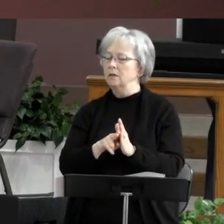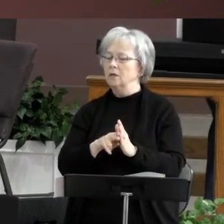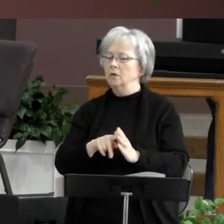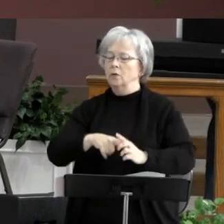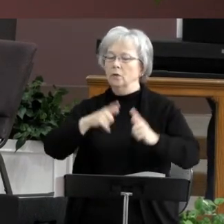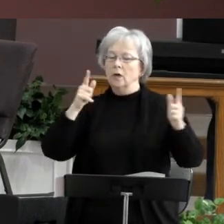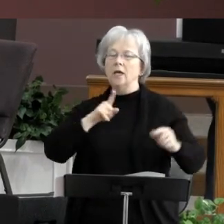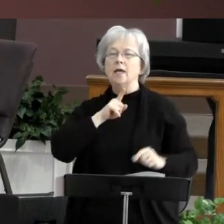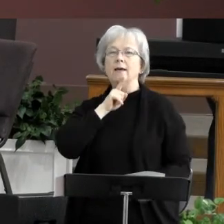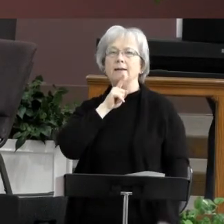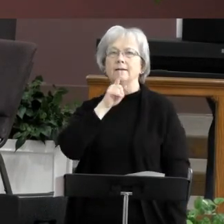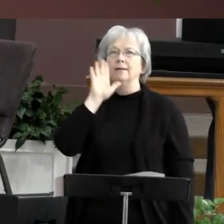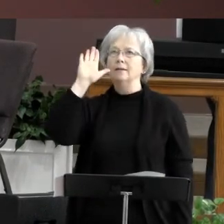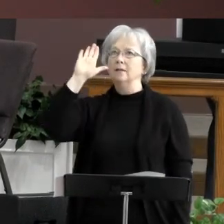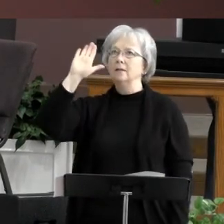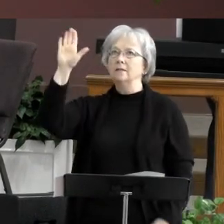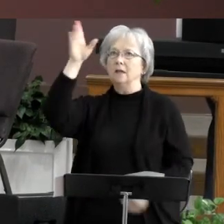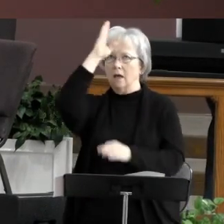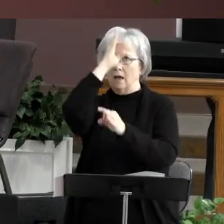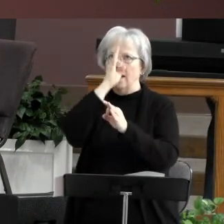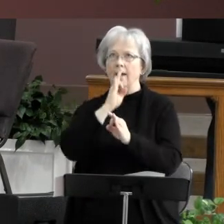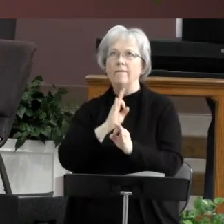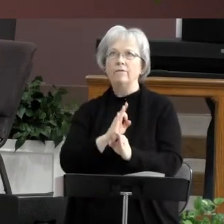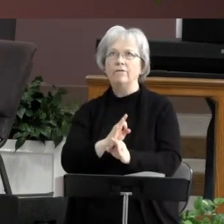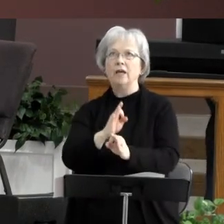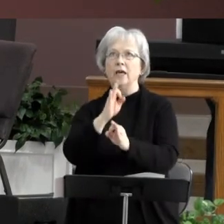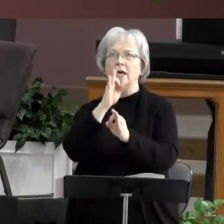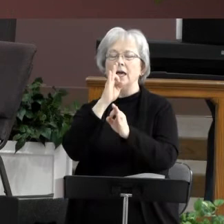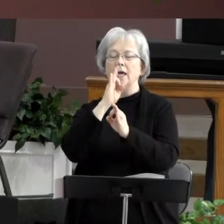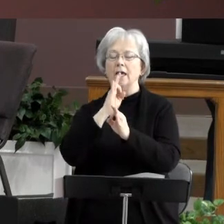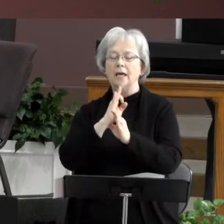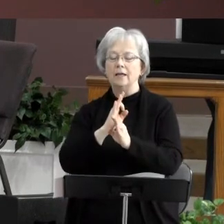faithfulness, great is Thy